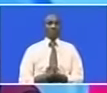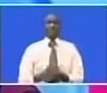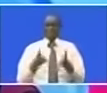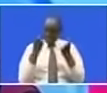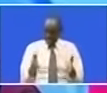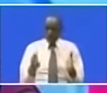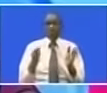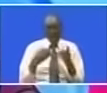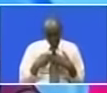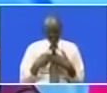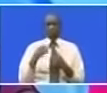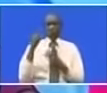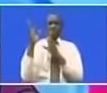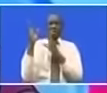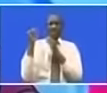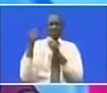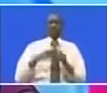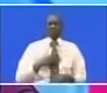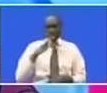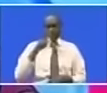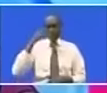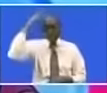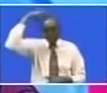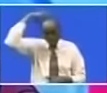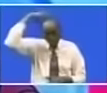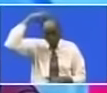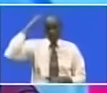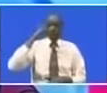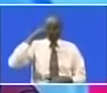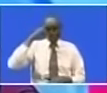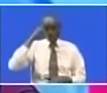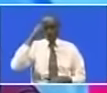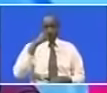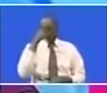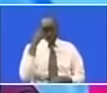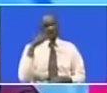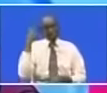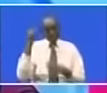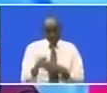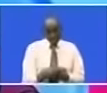Let's now go to that much anticipated visit by Pope Francis to Africa next month.